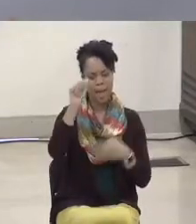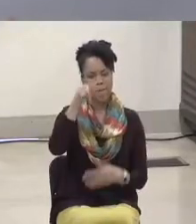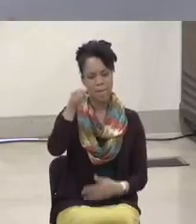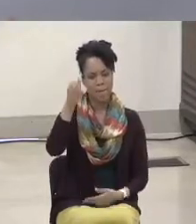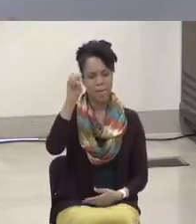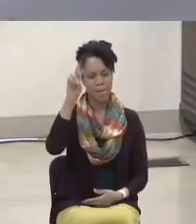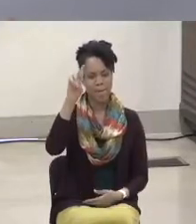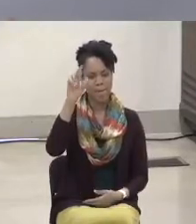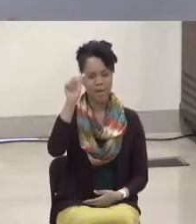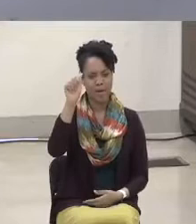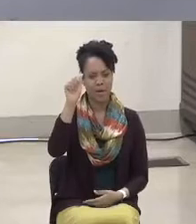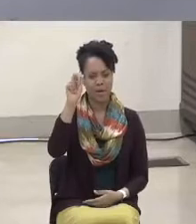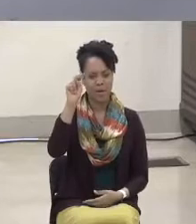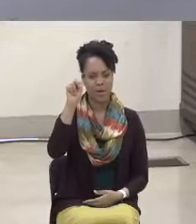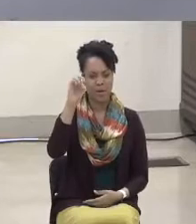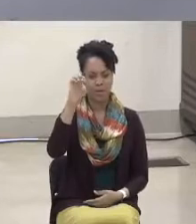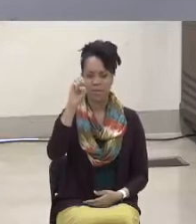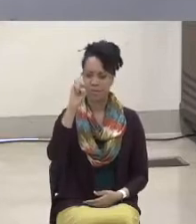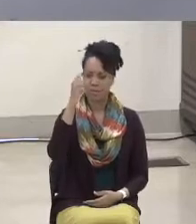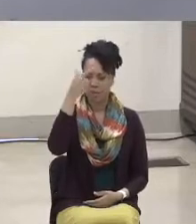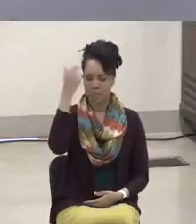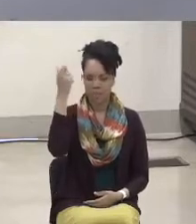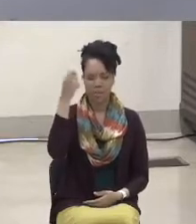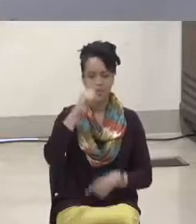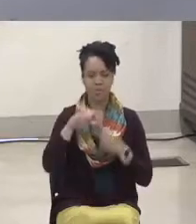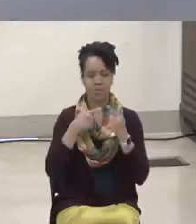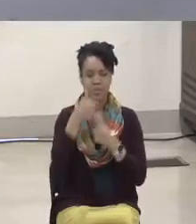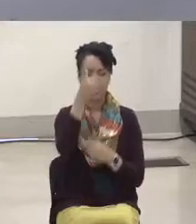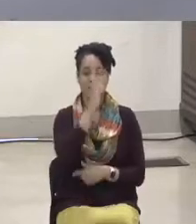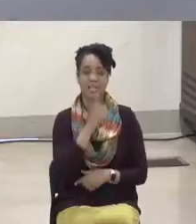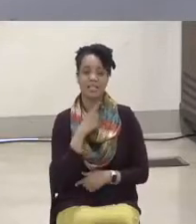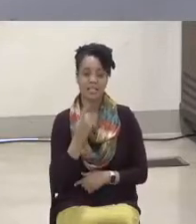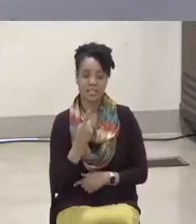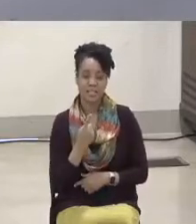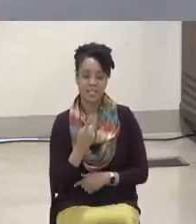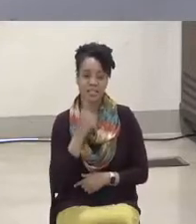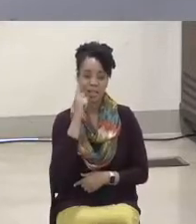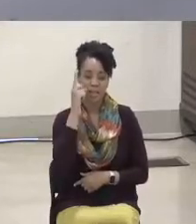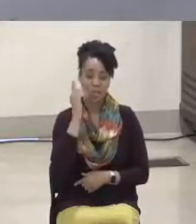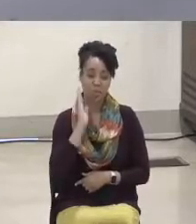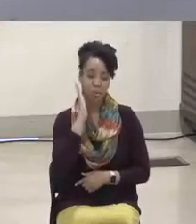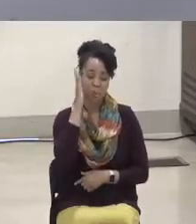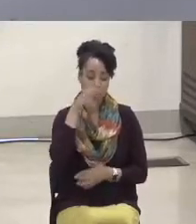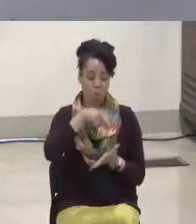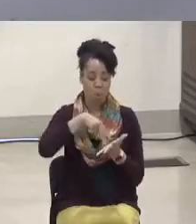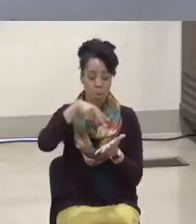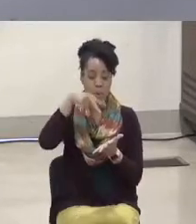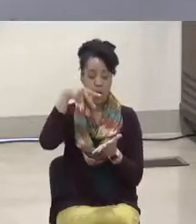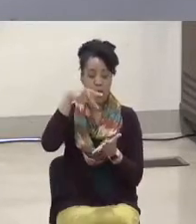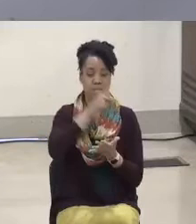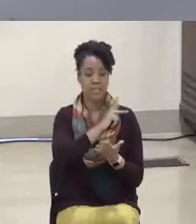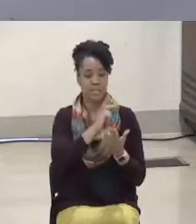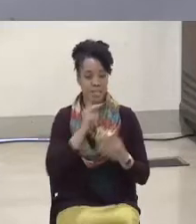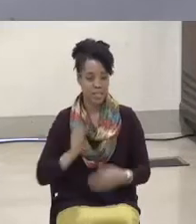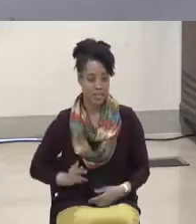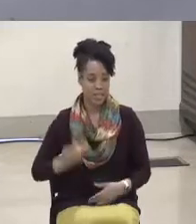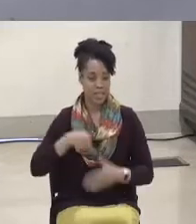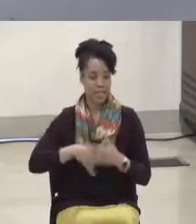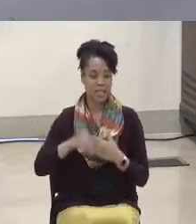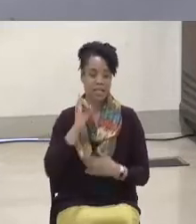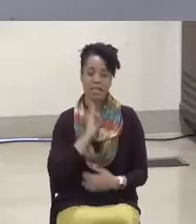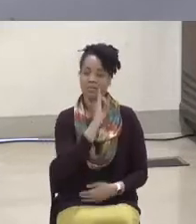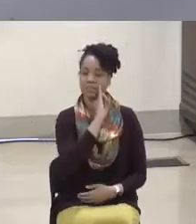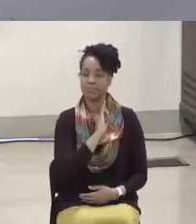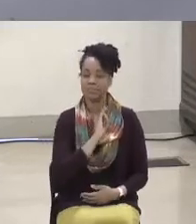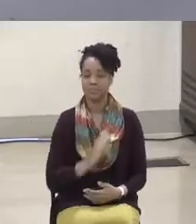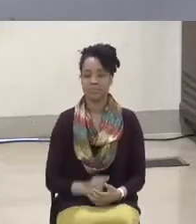fuera. Because when God said that he's going to raise up a king in Israel, Porque él sabía que cuando Dios dijo que iba a